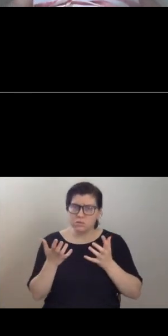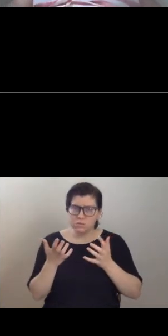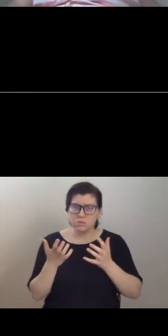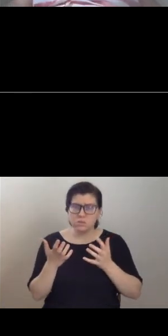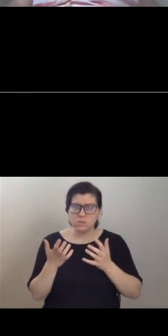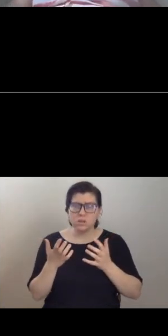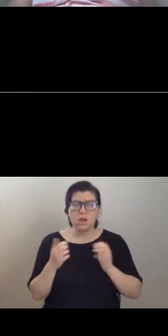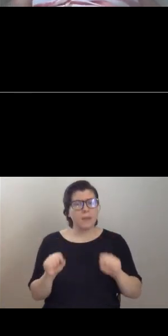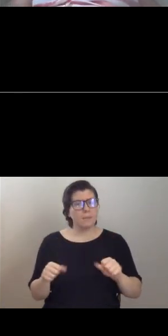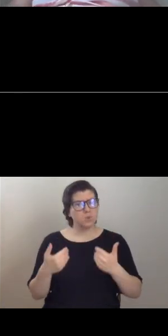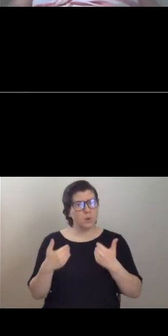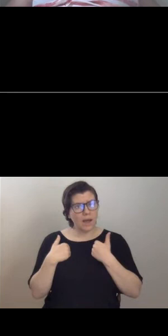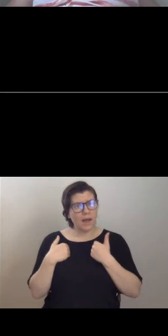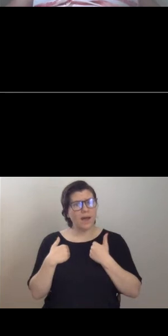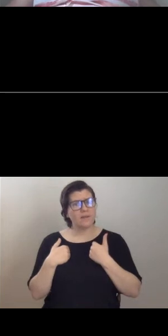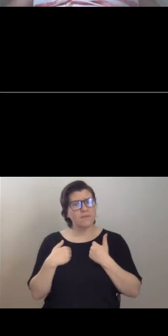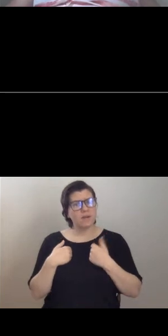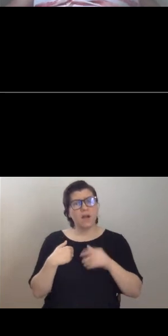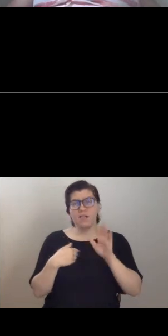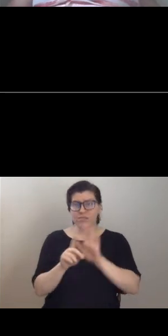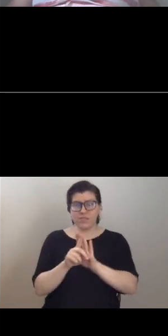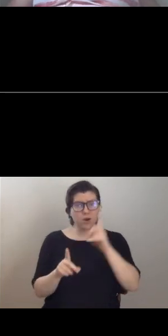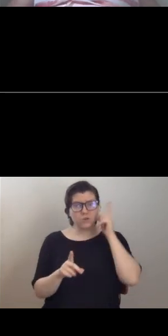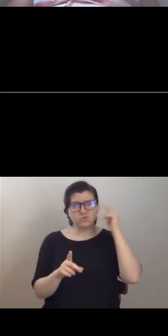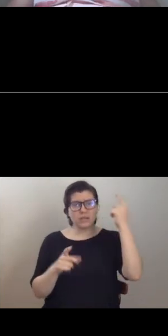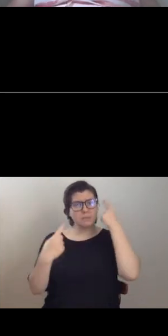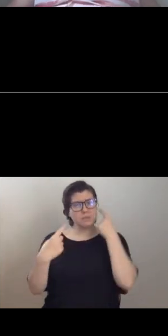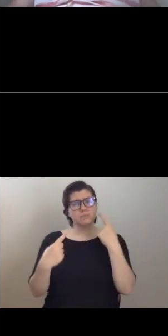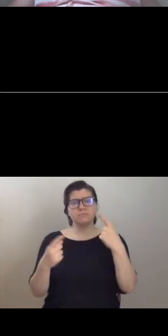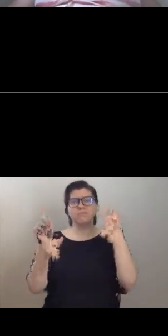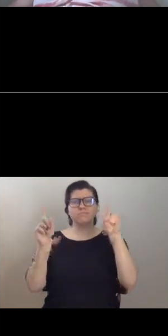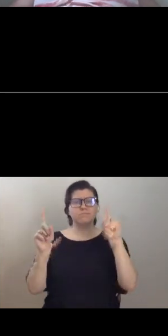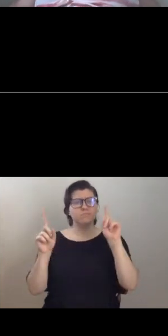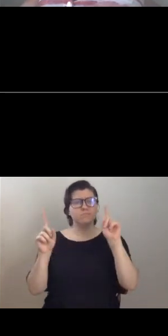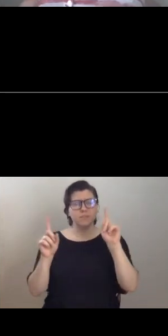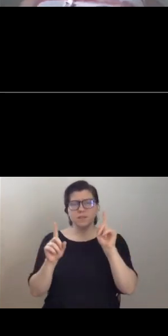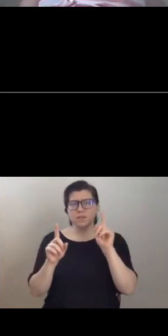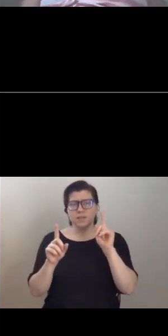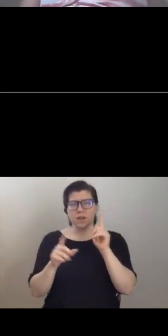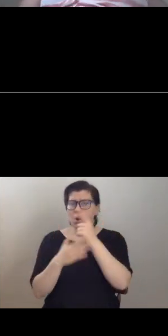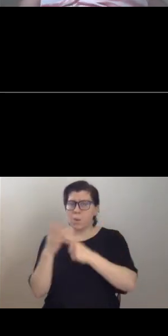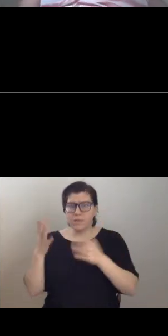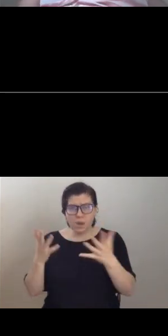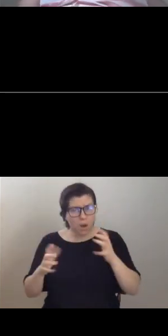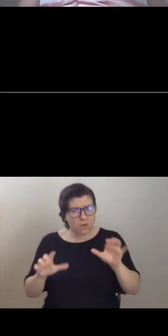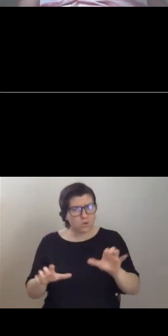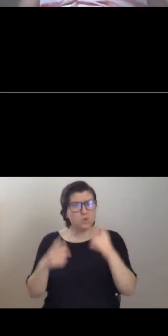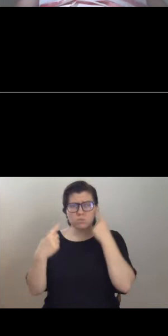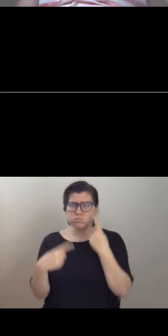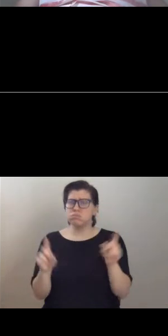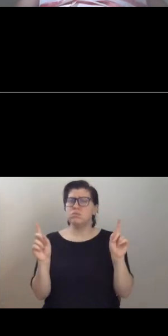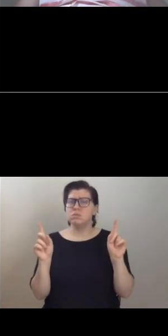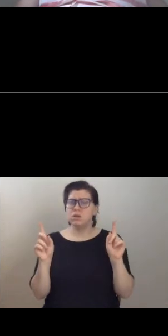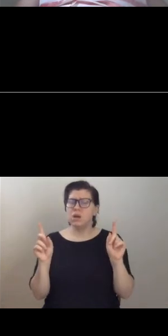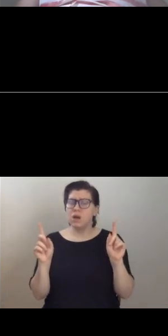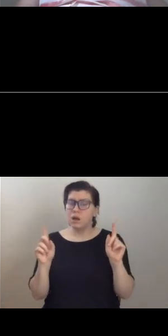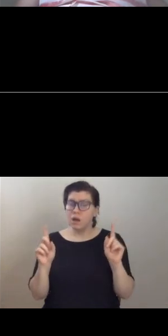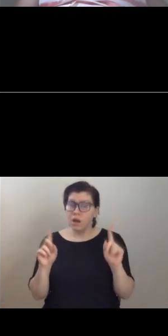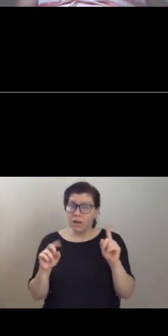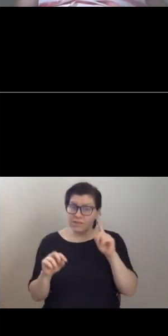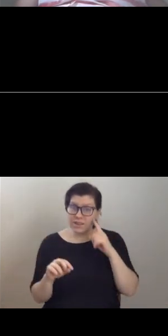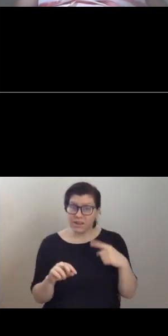able to have the dreams that they want to have and accomplish the things they want to do in their life. I think they play